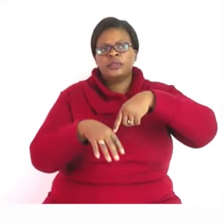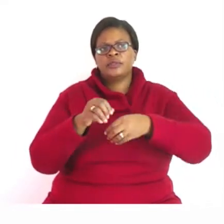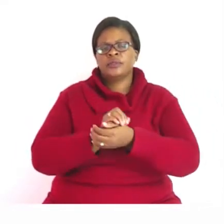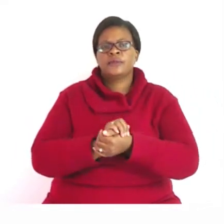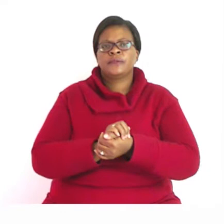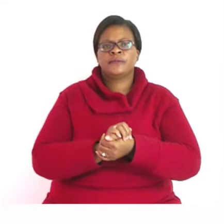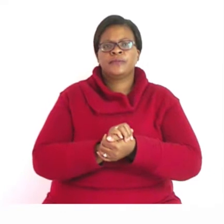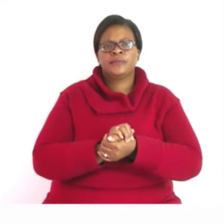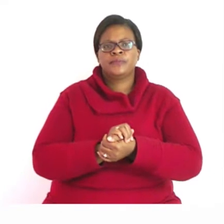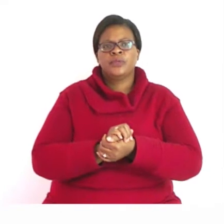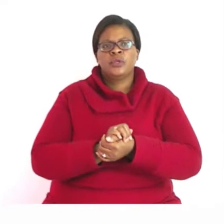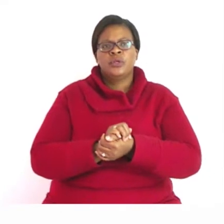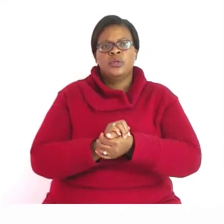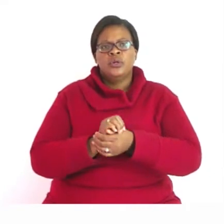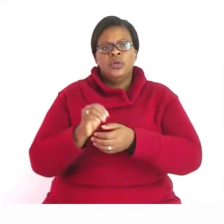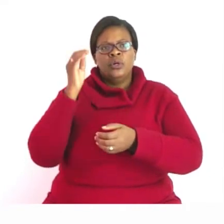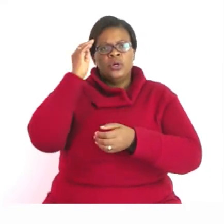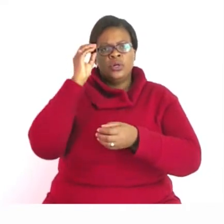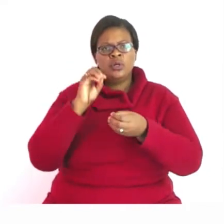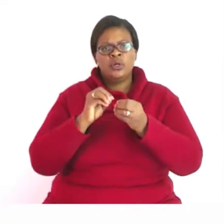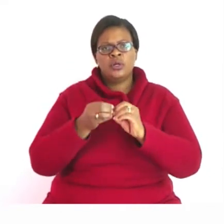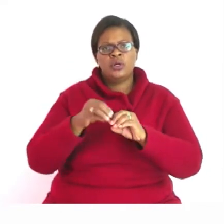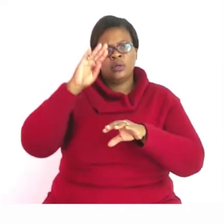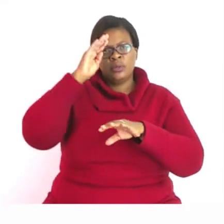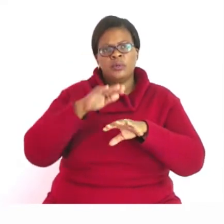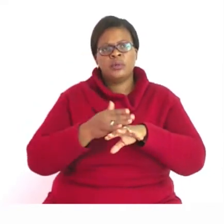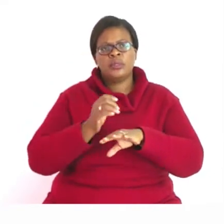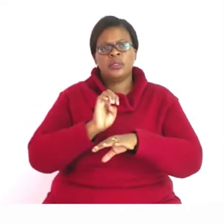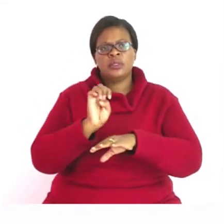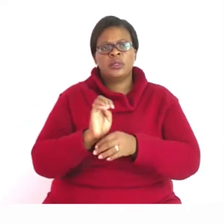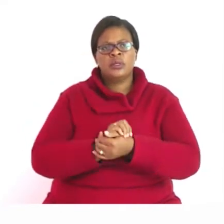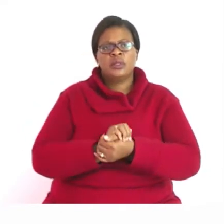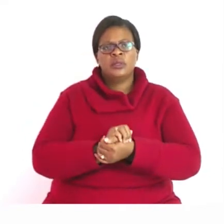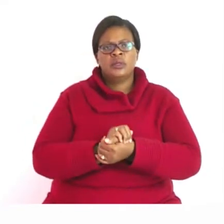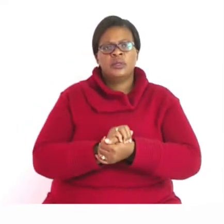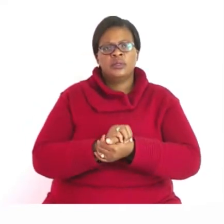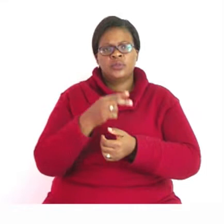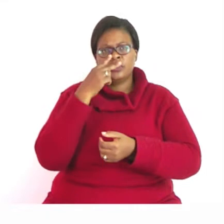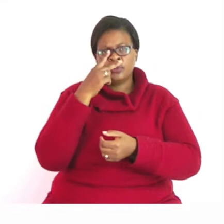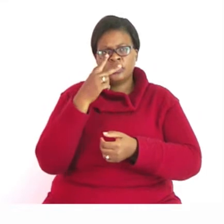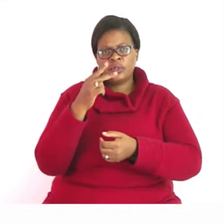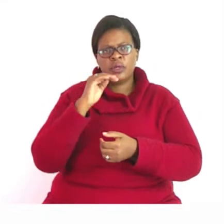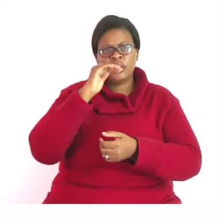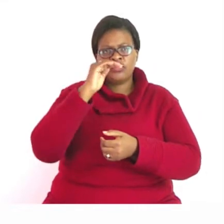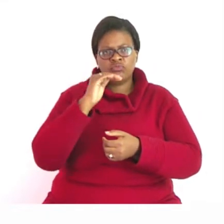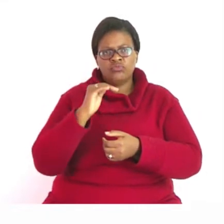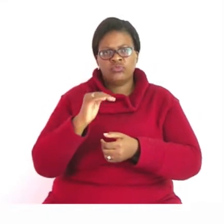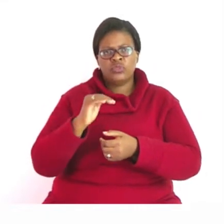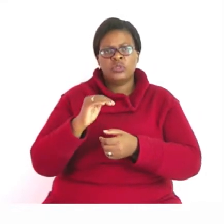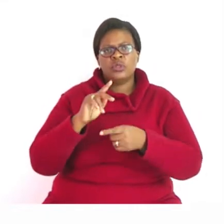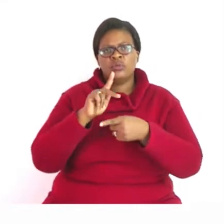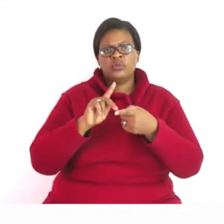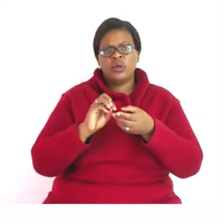their properties, the competencies to recognize and list prime